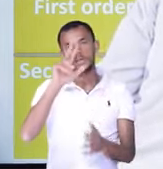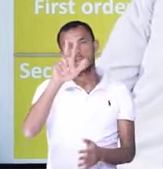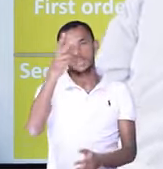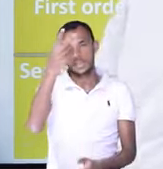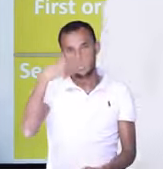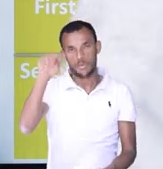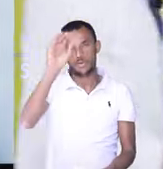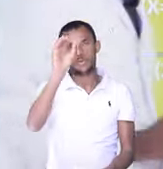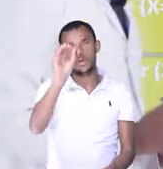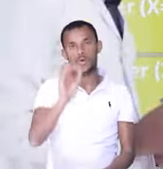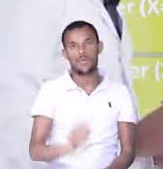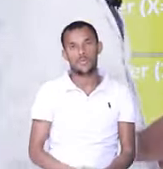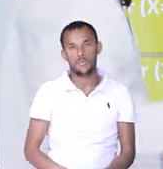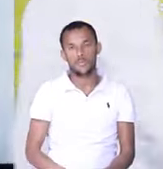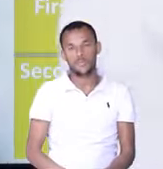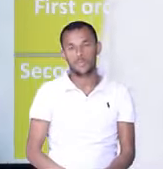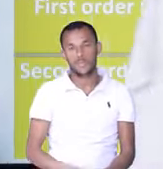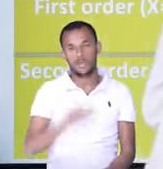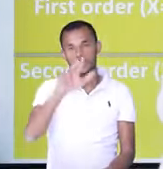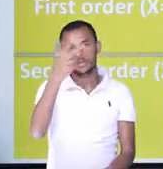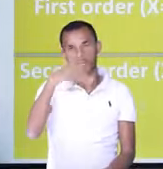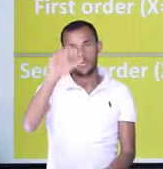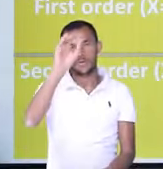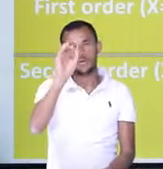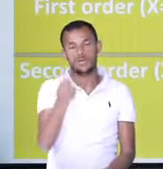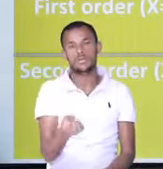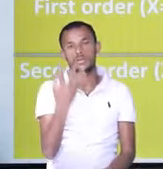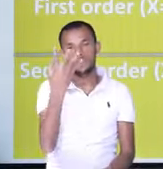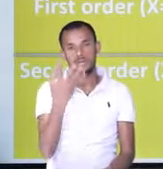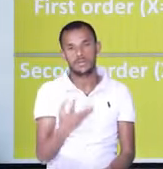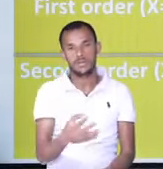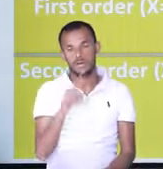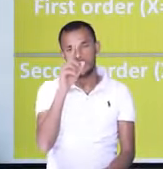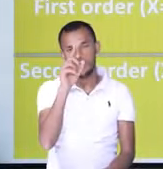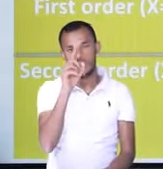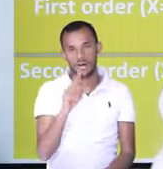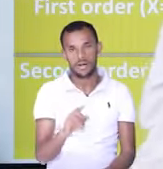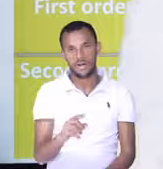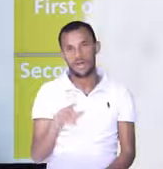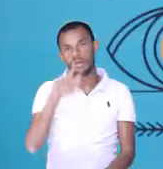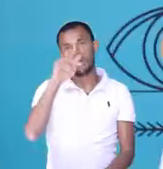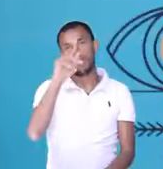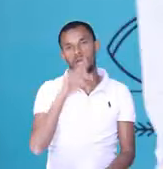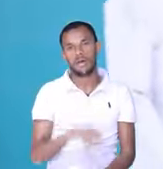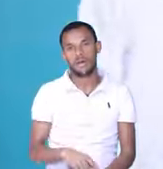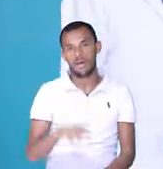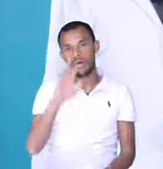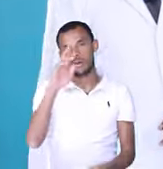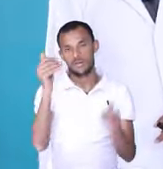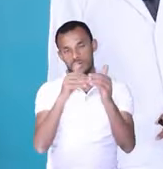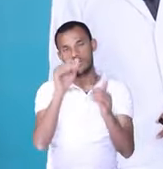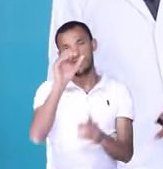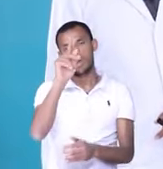of 0. 3 the power of 0 is again 1. Therefore, K. Rate again